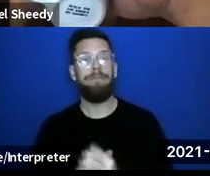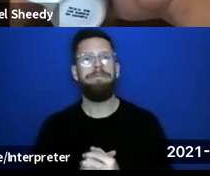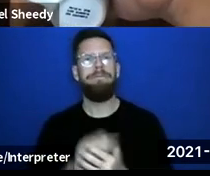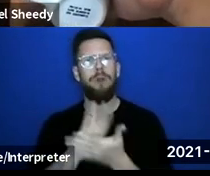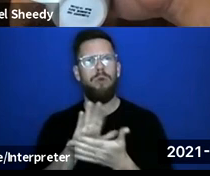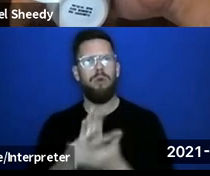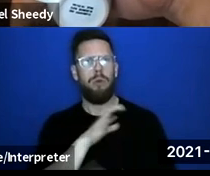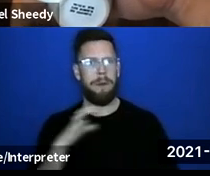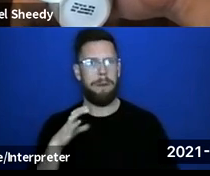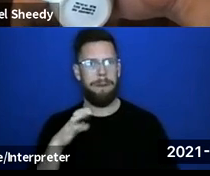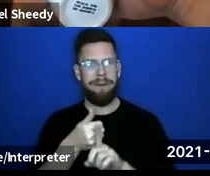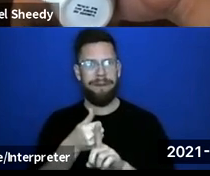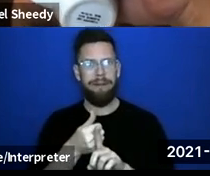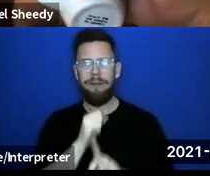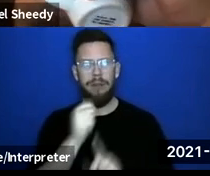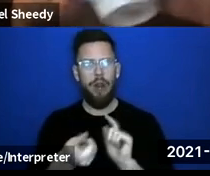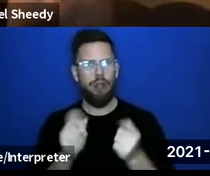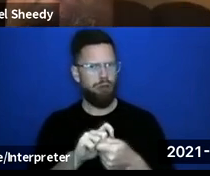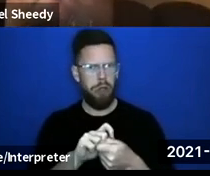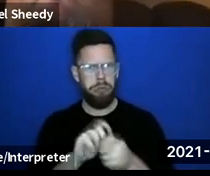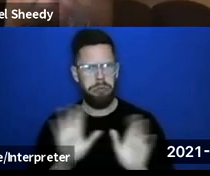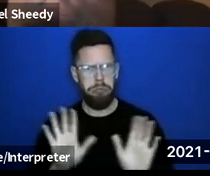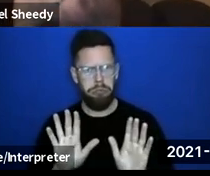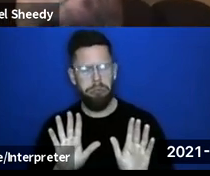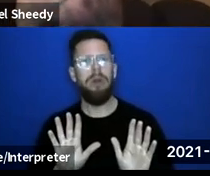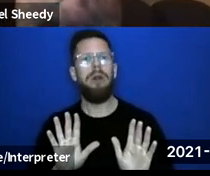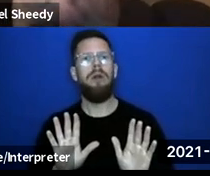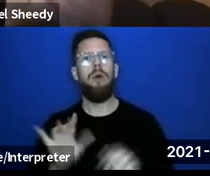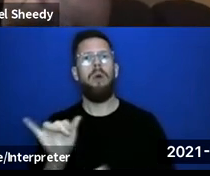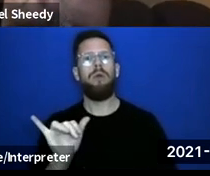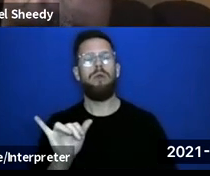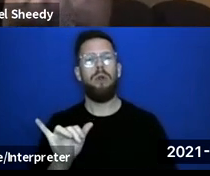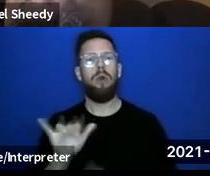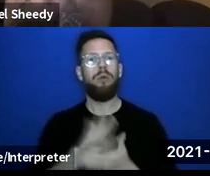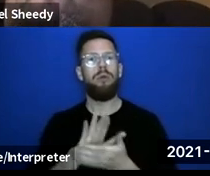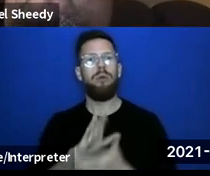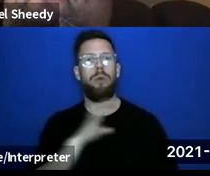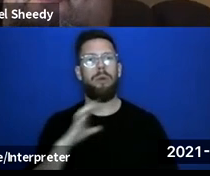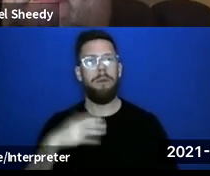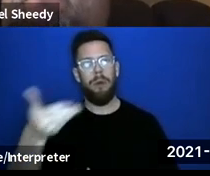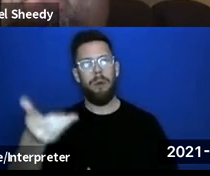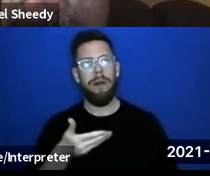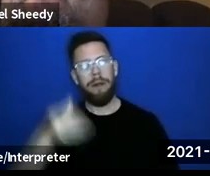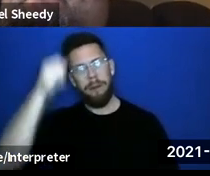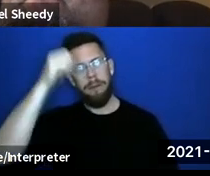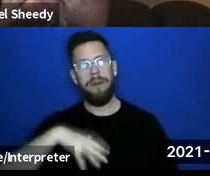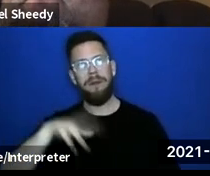did not change as far as the makeup goes. I do want to extend a school committee welcome to Ms. DeVoe, who is our new selectman.